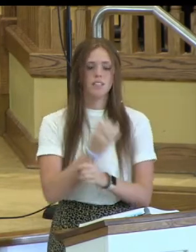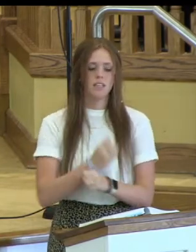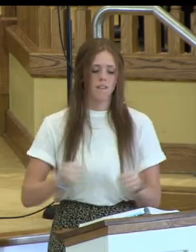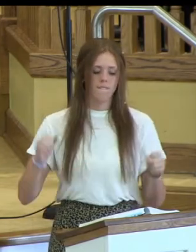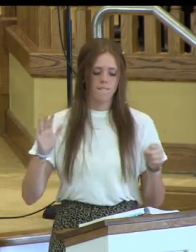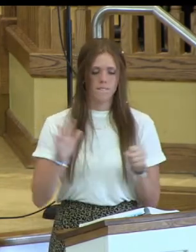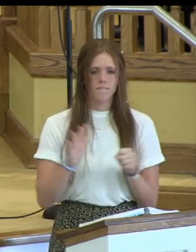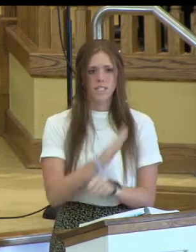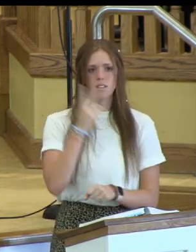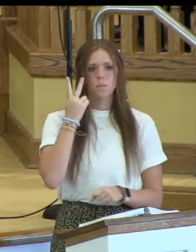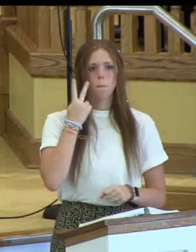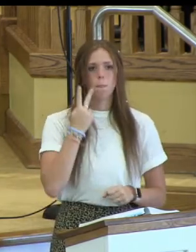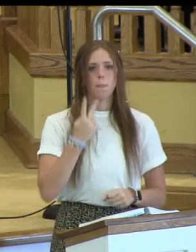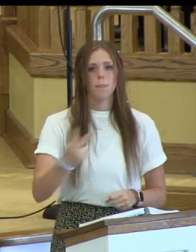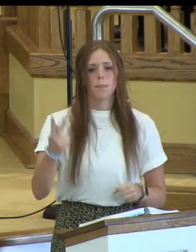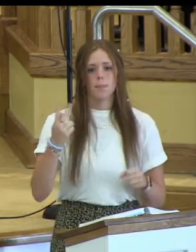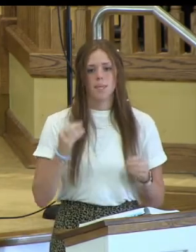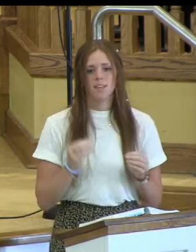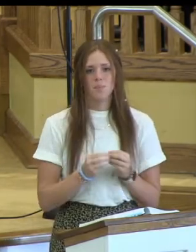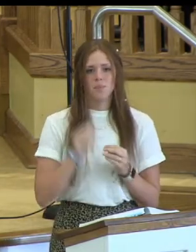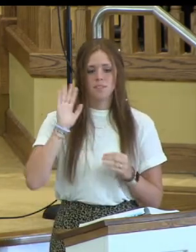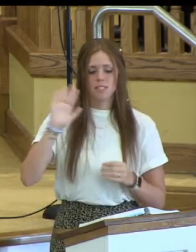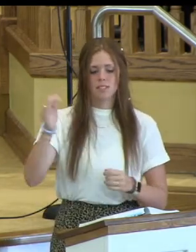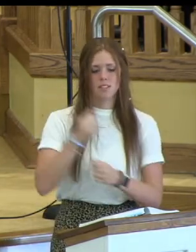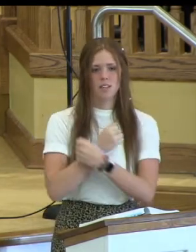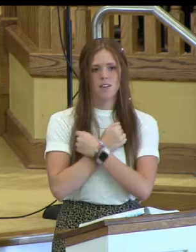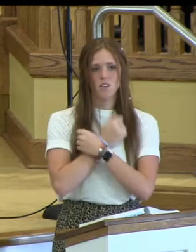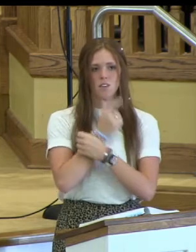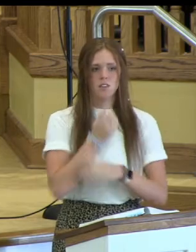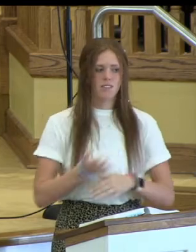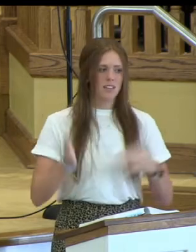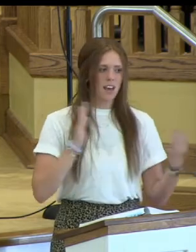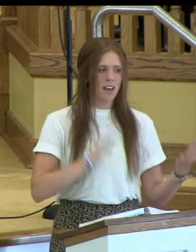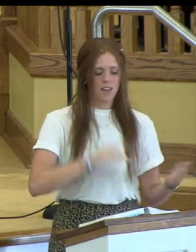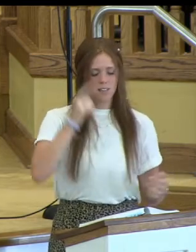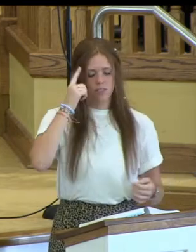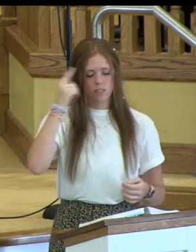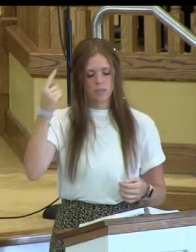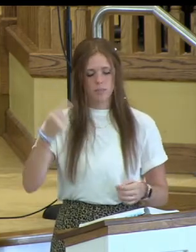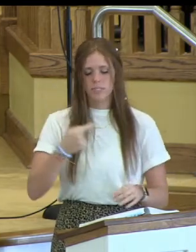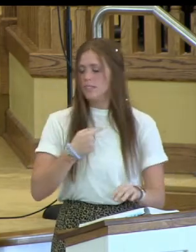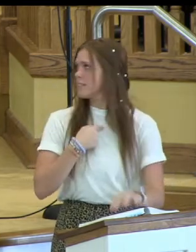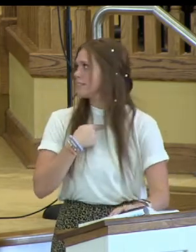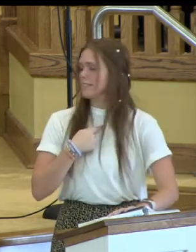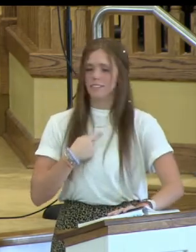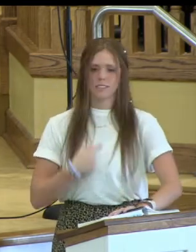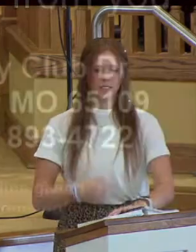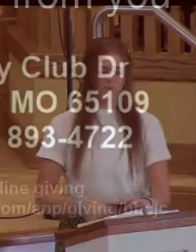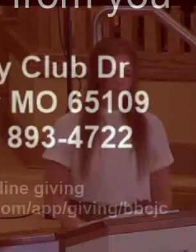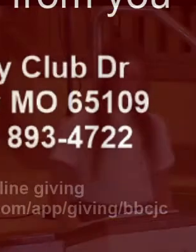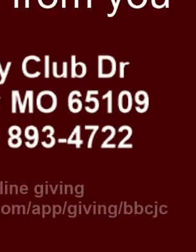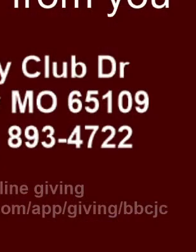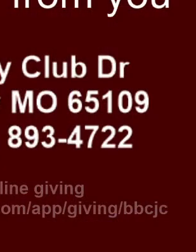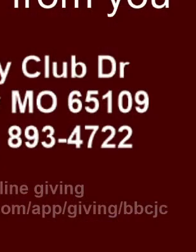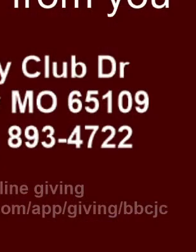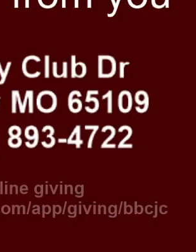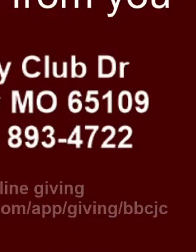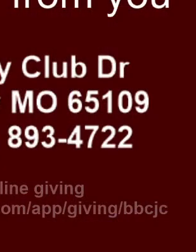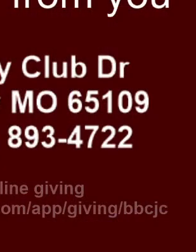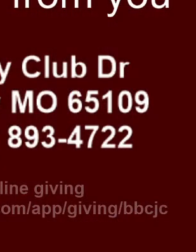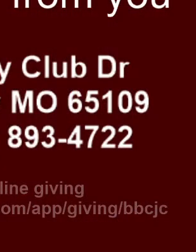saving fullness see, more of his love who died for me. Go ahead and shake hands.